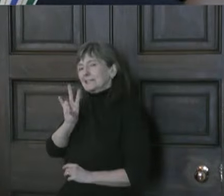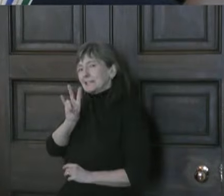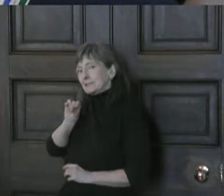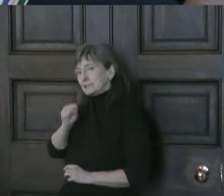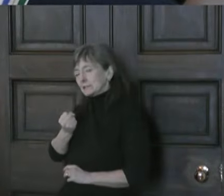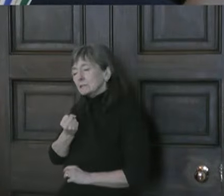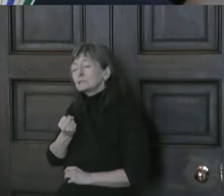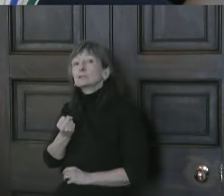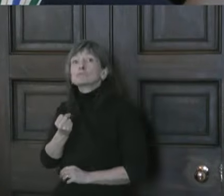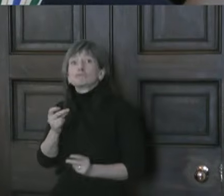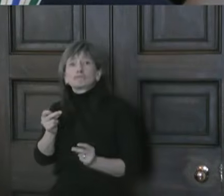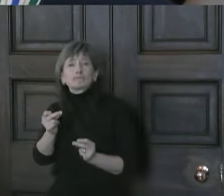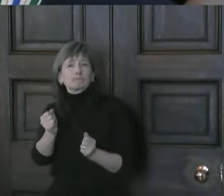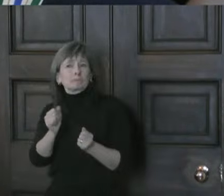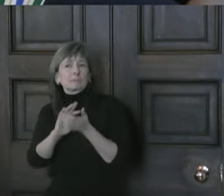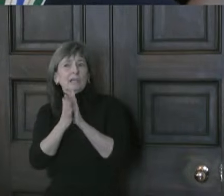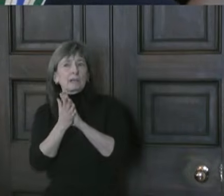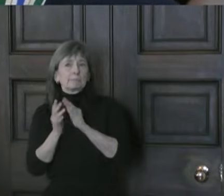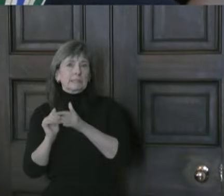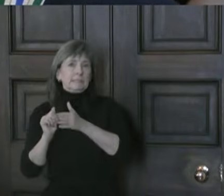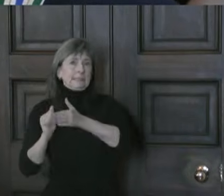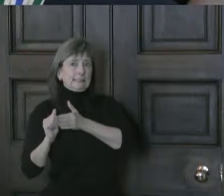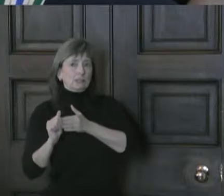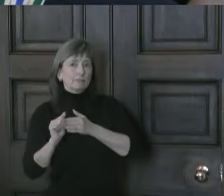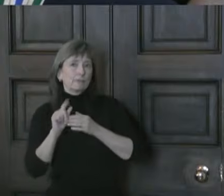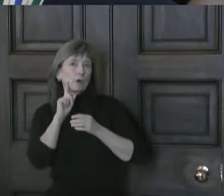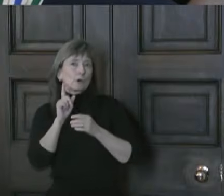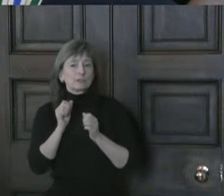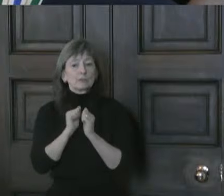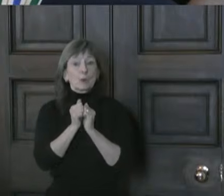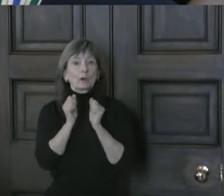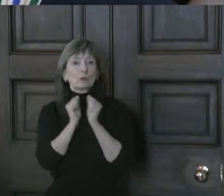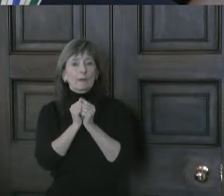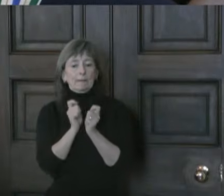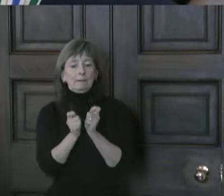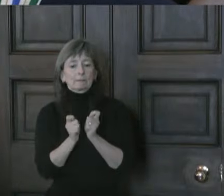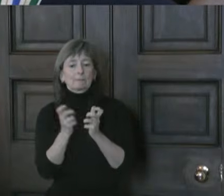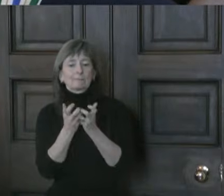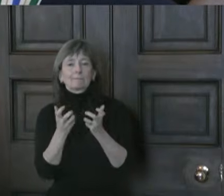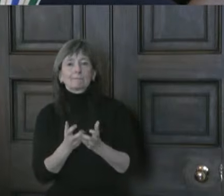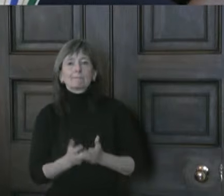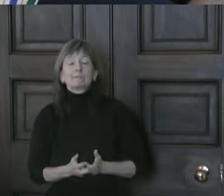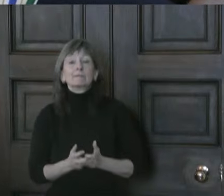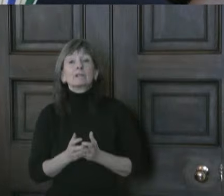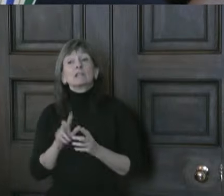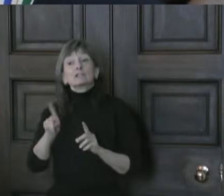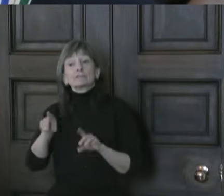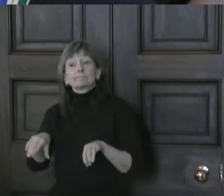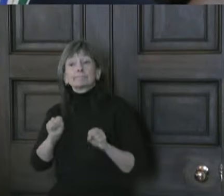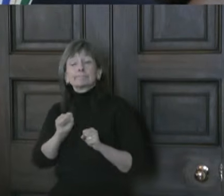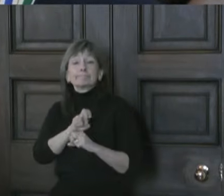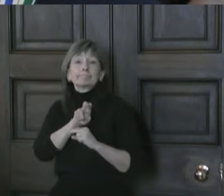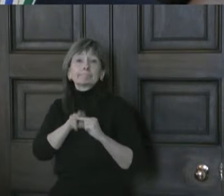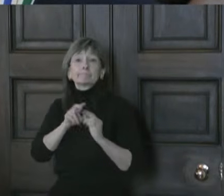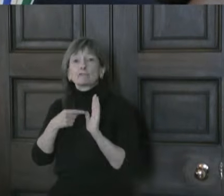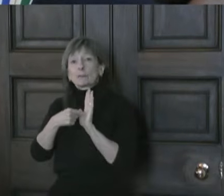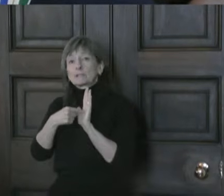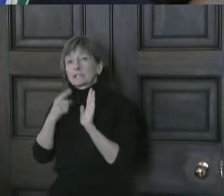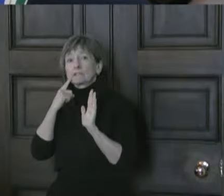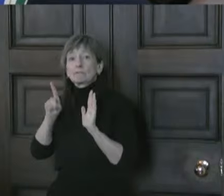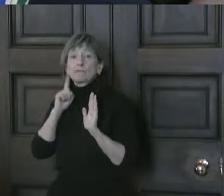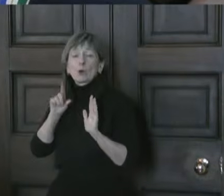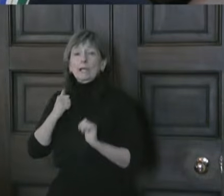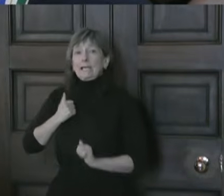and quickly became a driving force for adaptive sport. She served as the Newfoundland and Labrador representative for